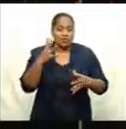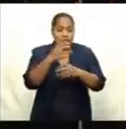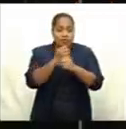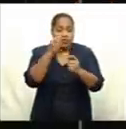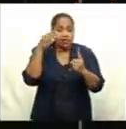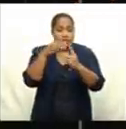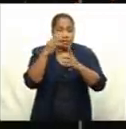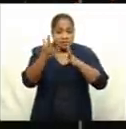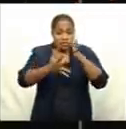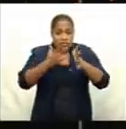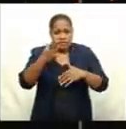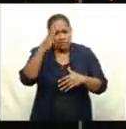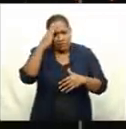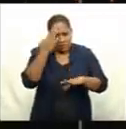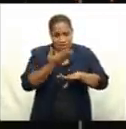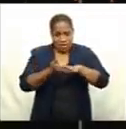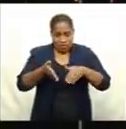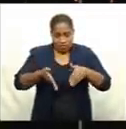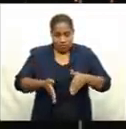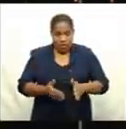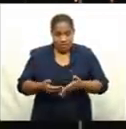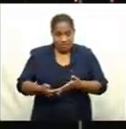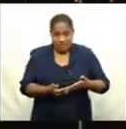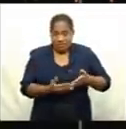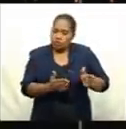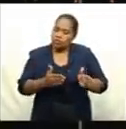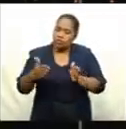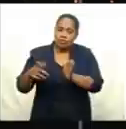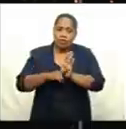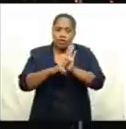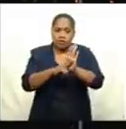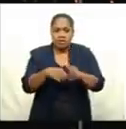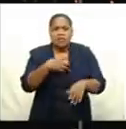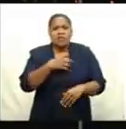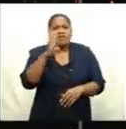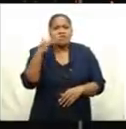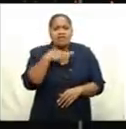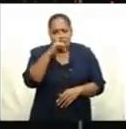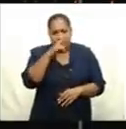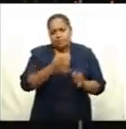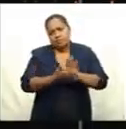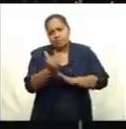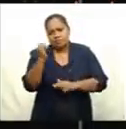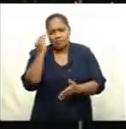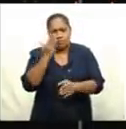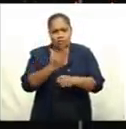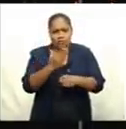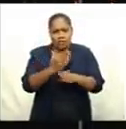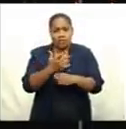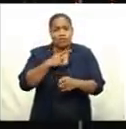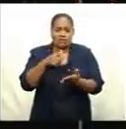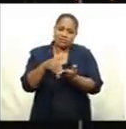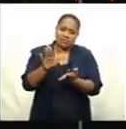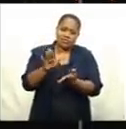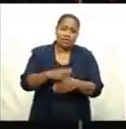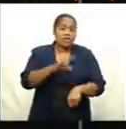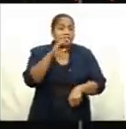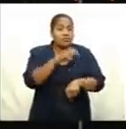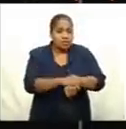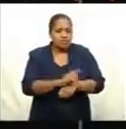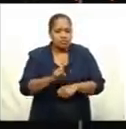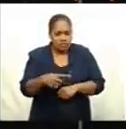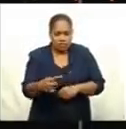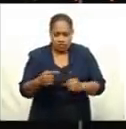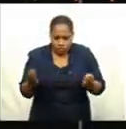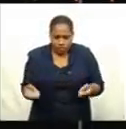main stories, mothers and newborns transferred to Lautoka. More than 500 returned to work following approvals, and police officers told to keep